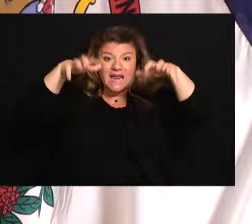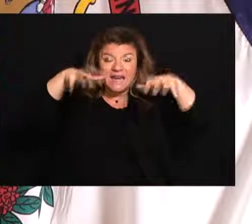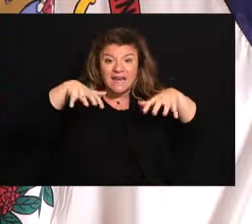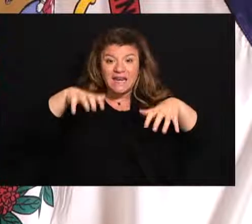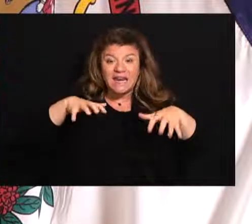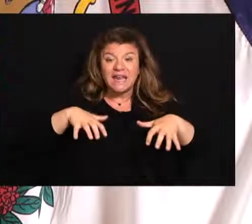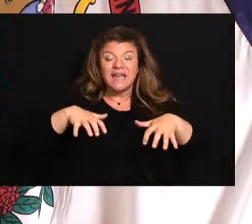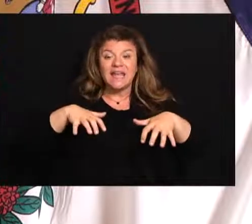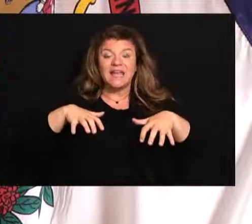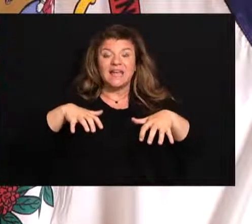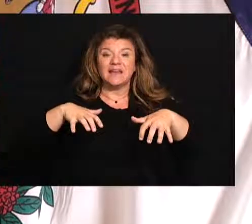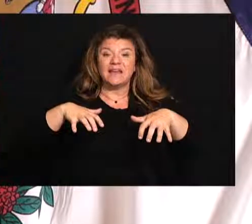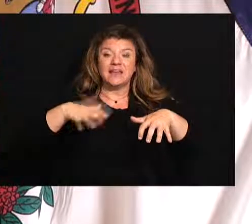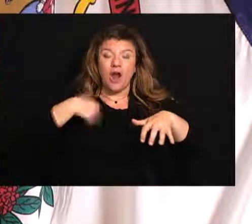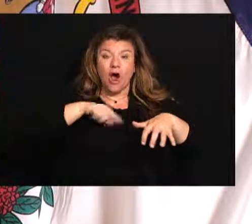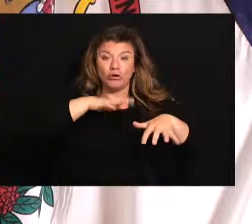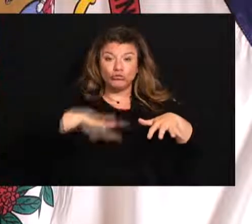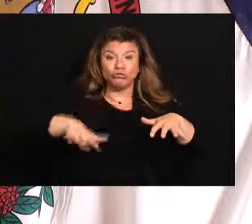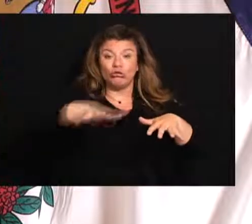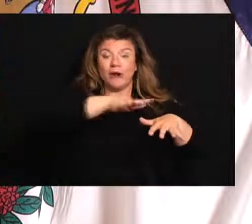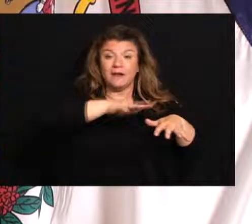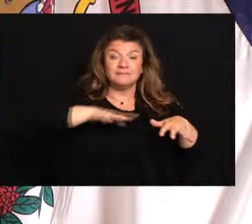our terrain, as